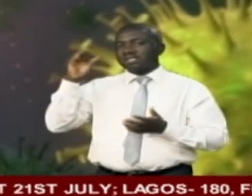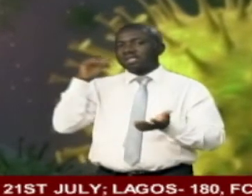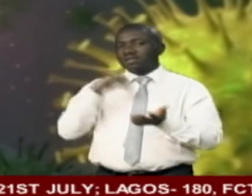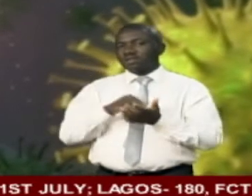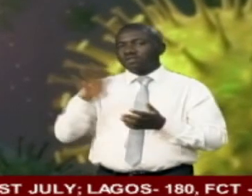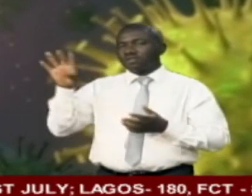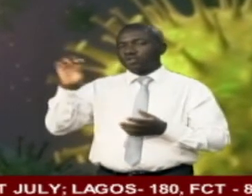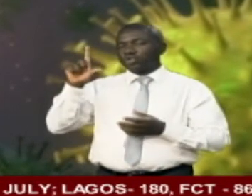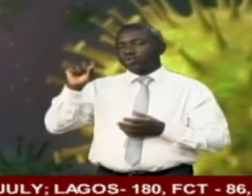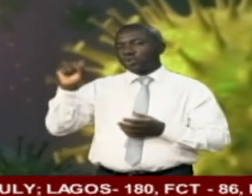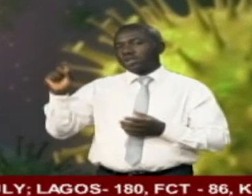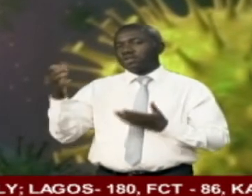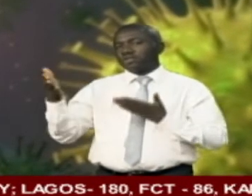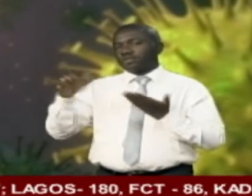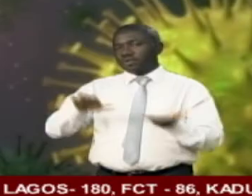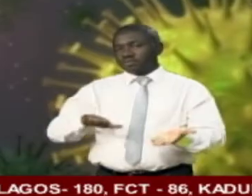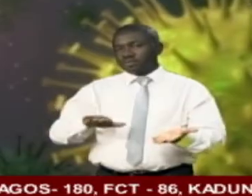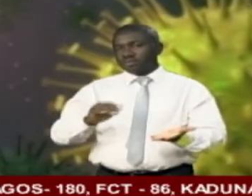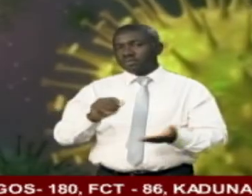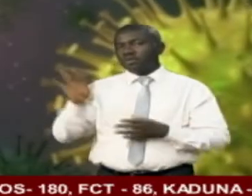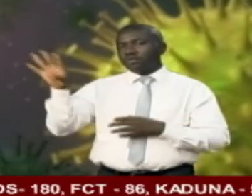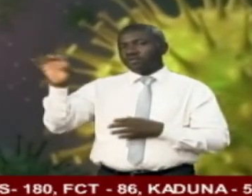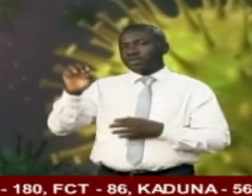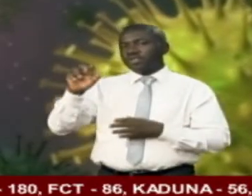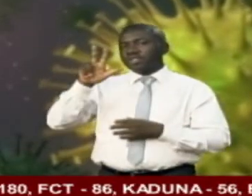16,423 have died, while